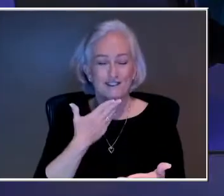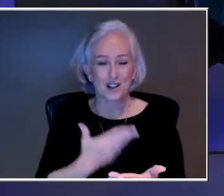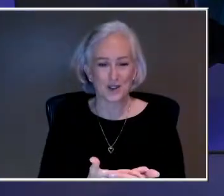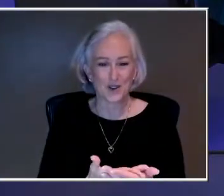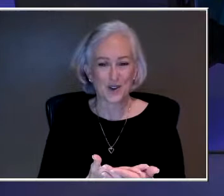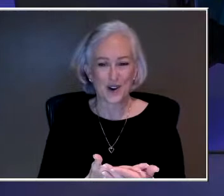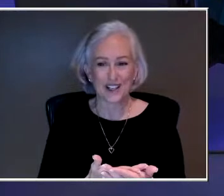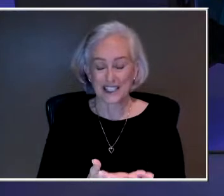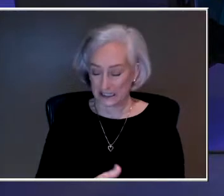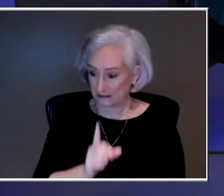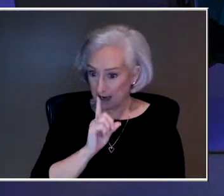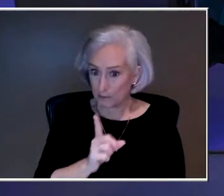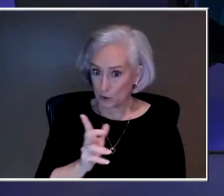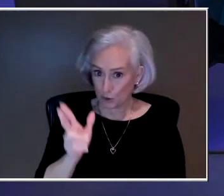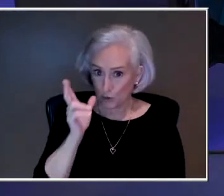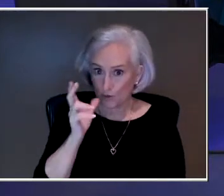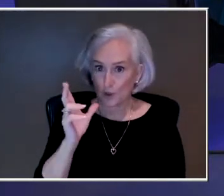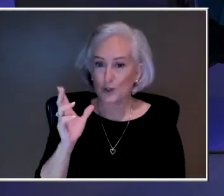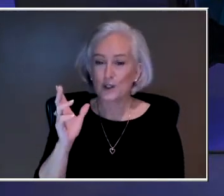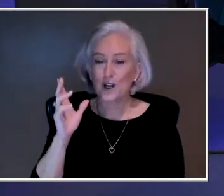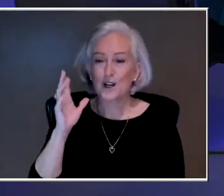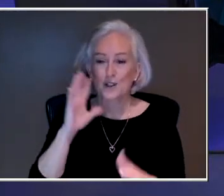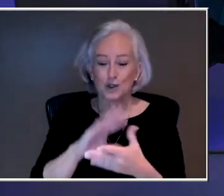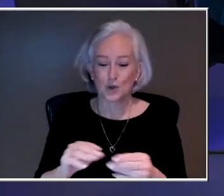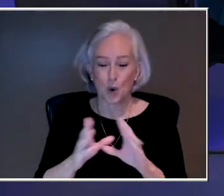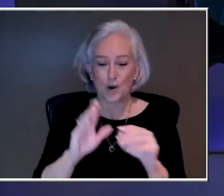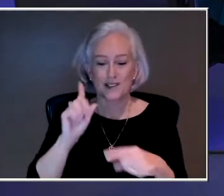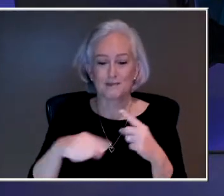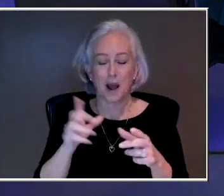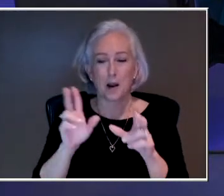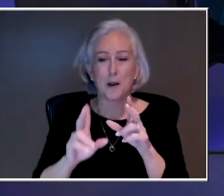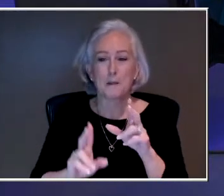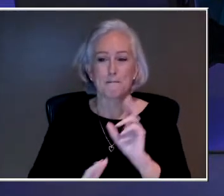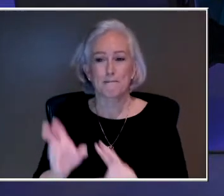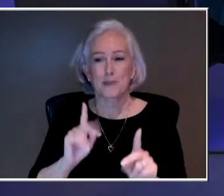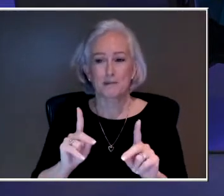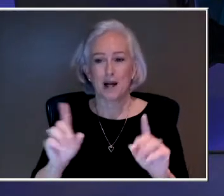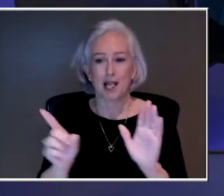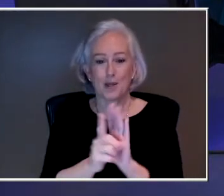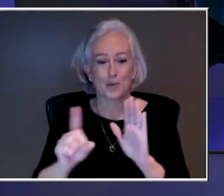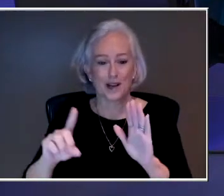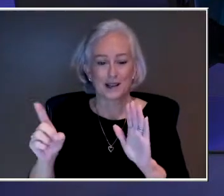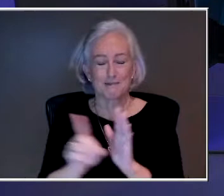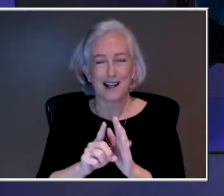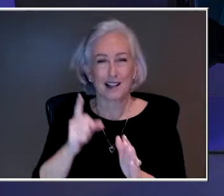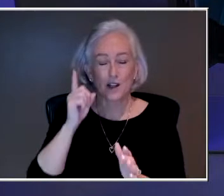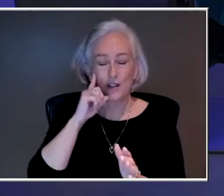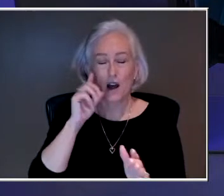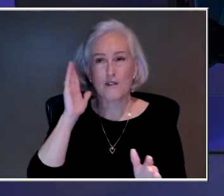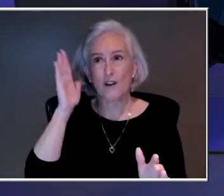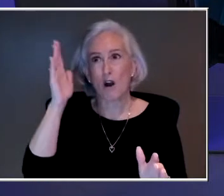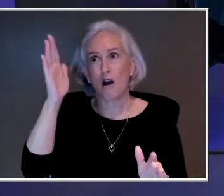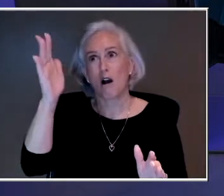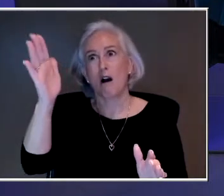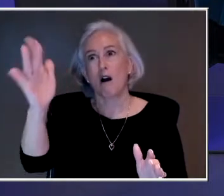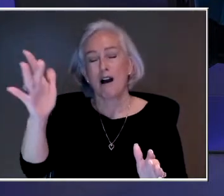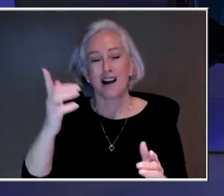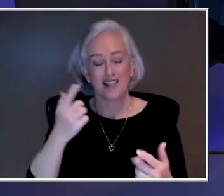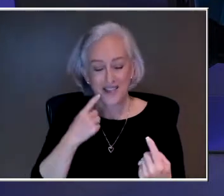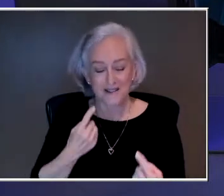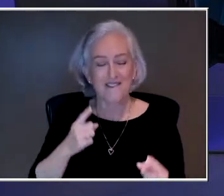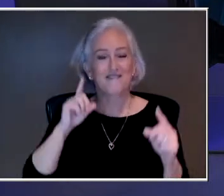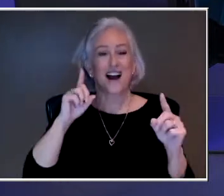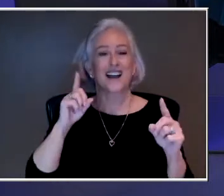stories about people ringing that bell, and it felt probably in the Yes. beginning so daunting and so far out in the future, and then here it is, the day is here. Right. You're going to put right. it behind